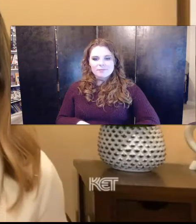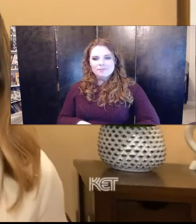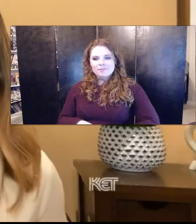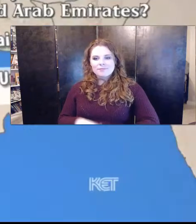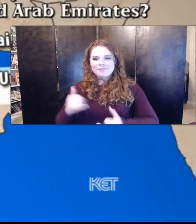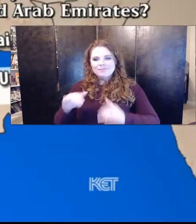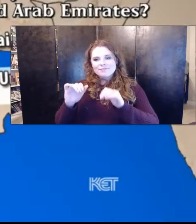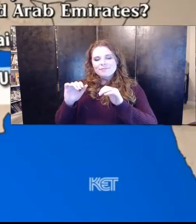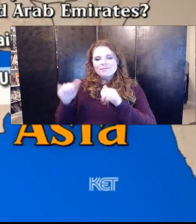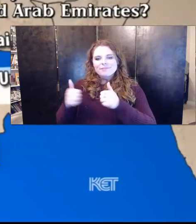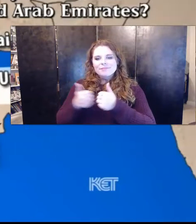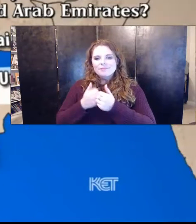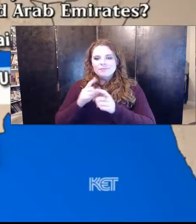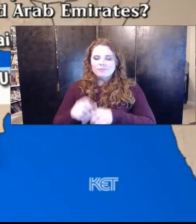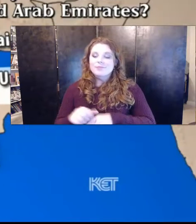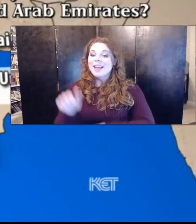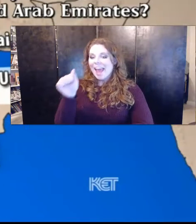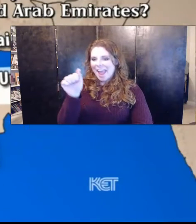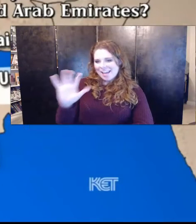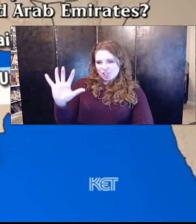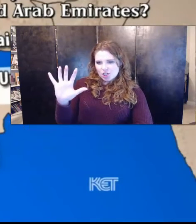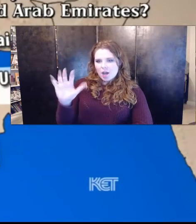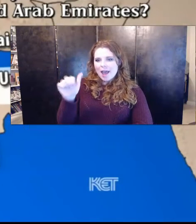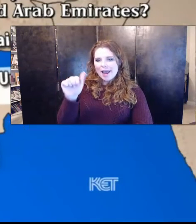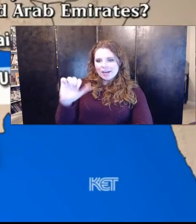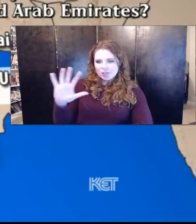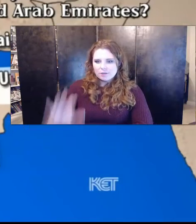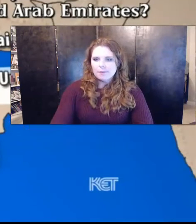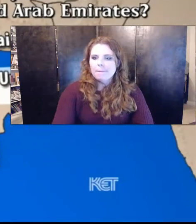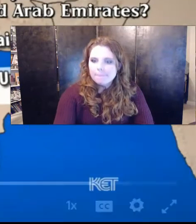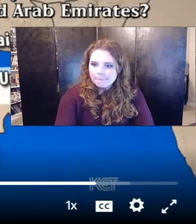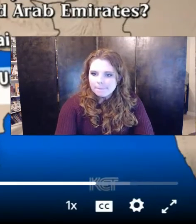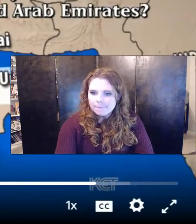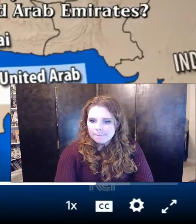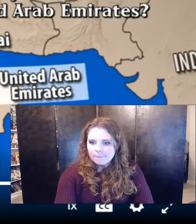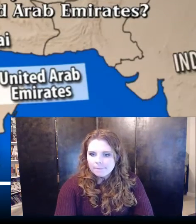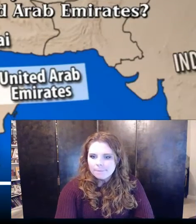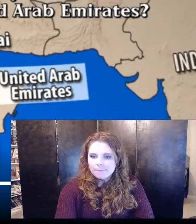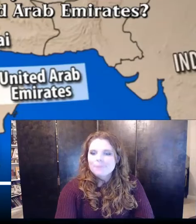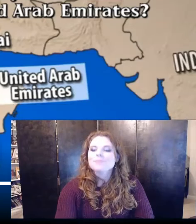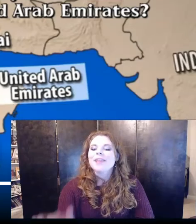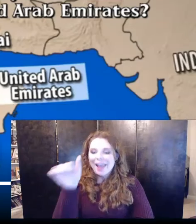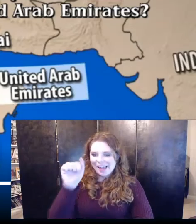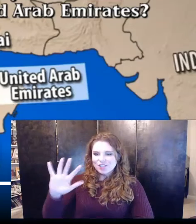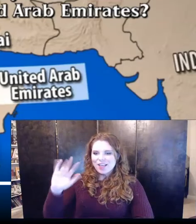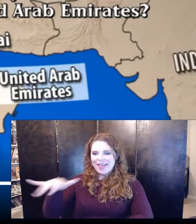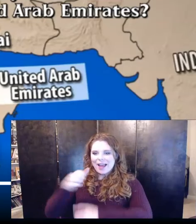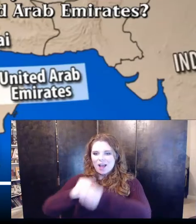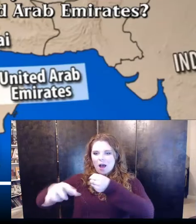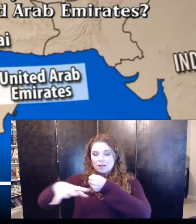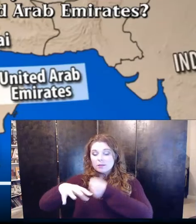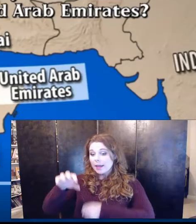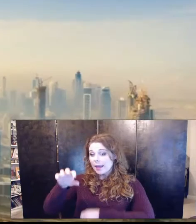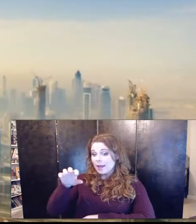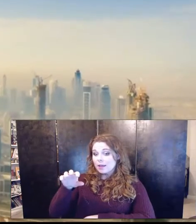that challenge question. Asia is the continent where you would find the United Arab Emirates. And in the